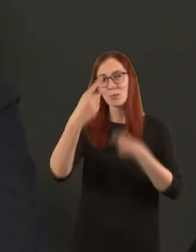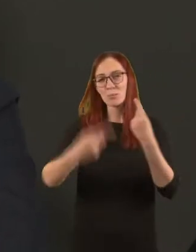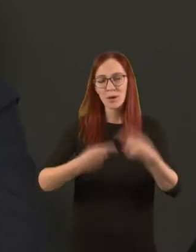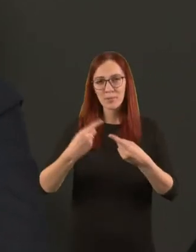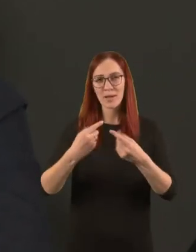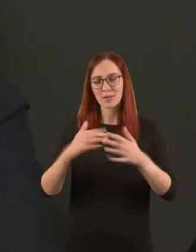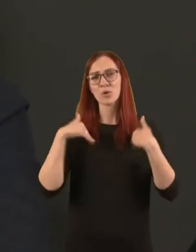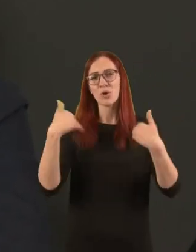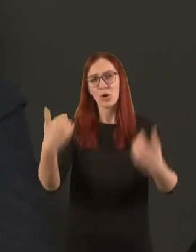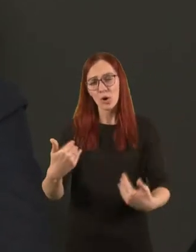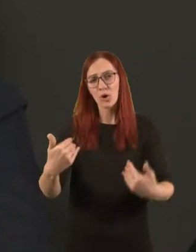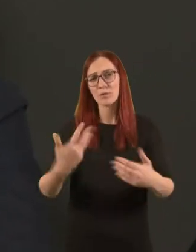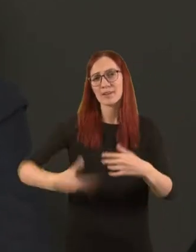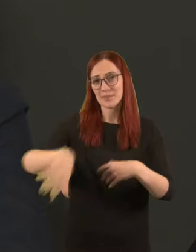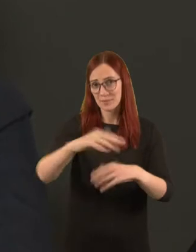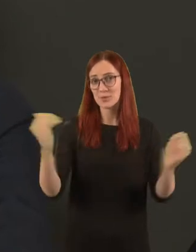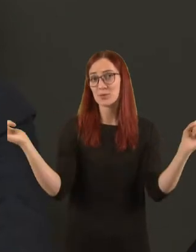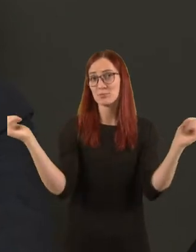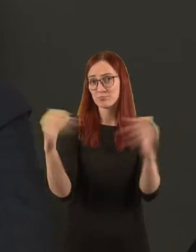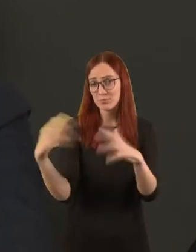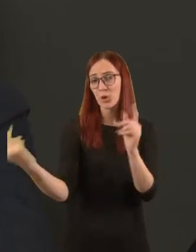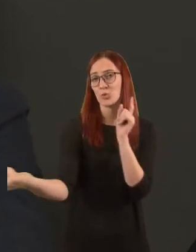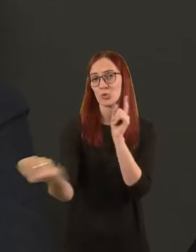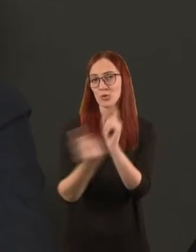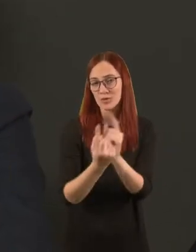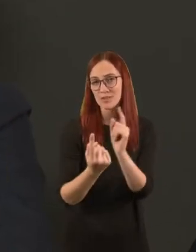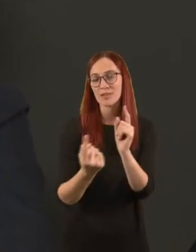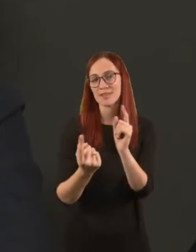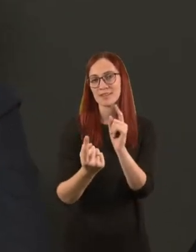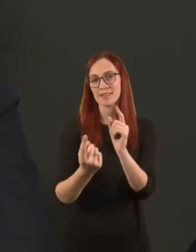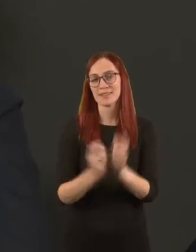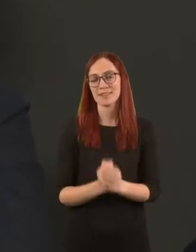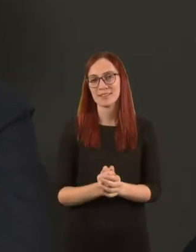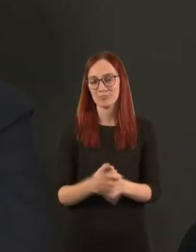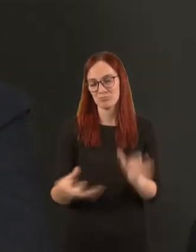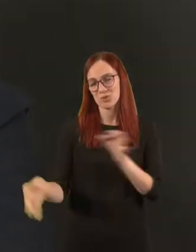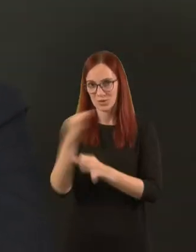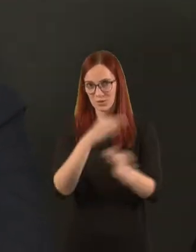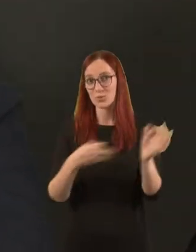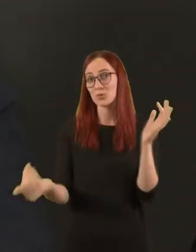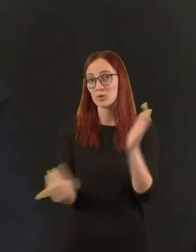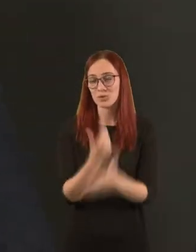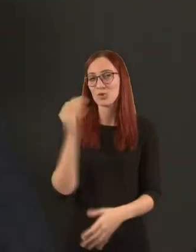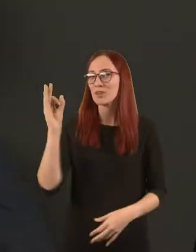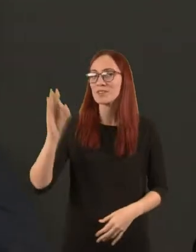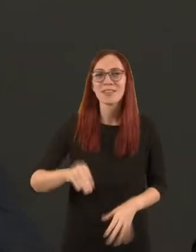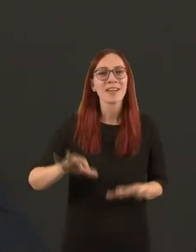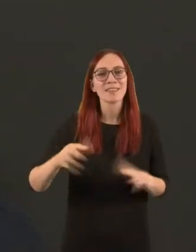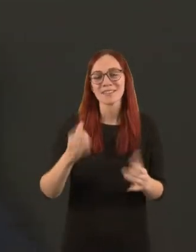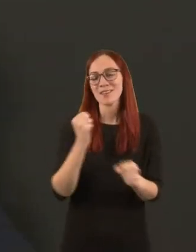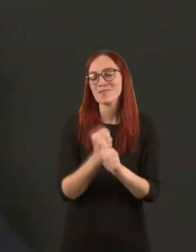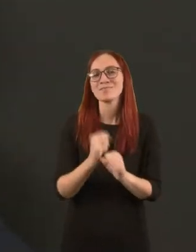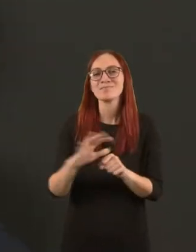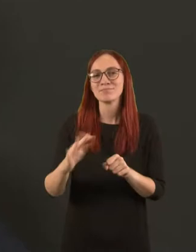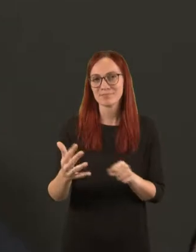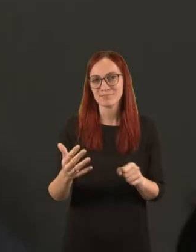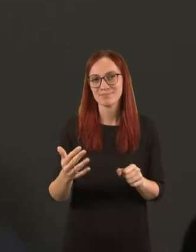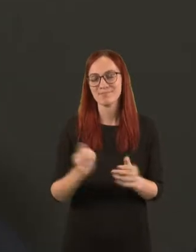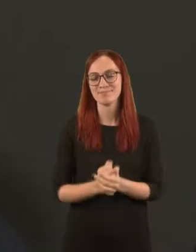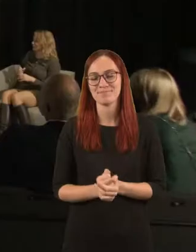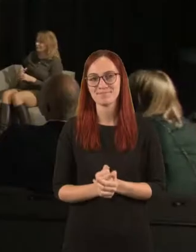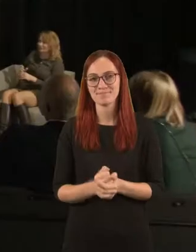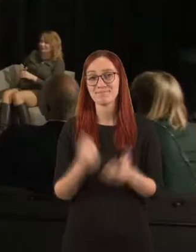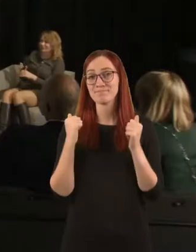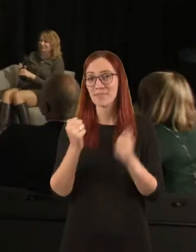perhaps in a year we will meet here all alive and healthy, and we will have